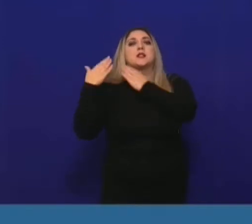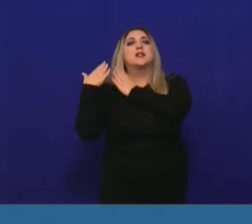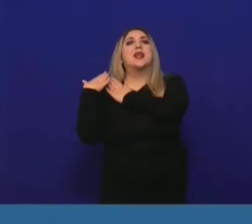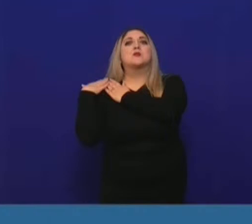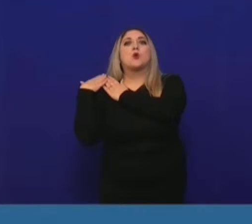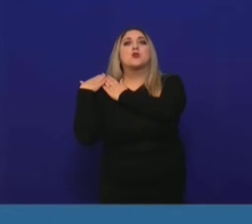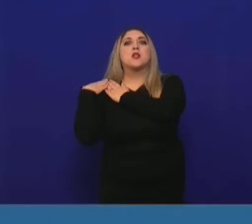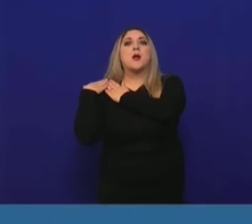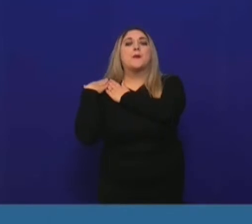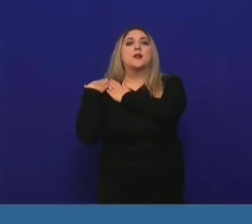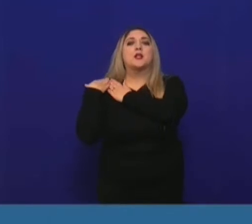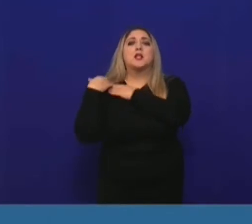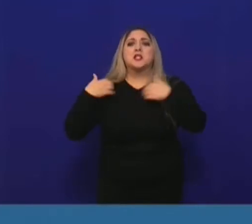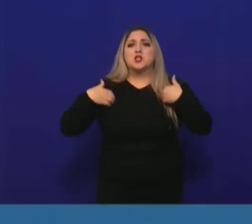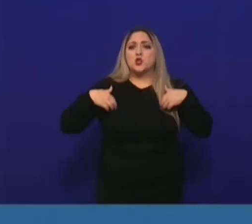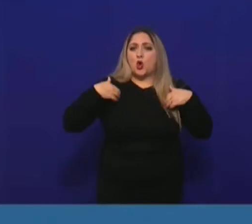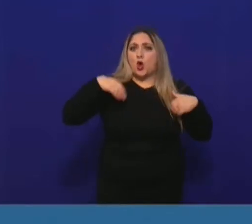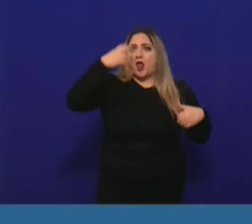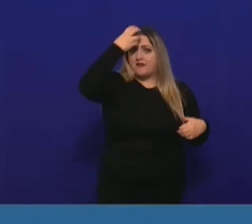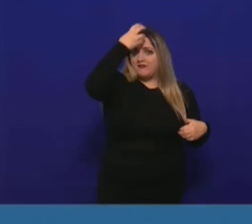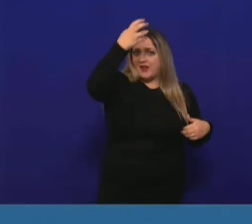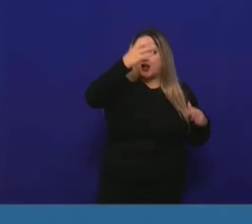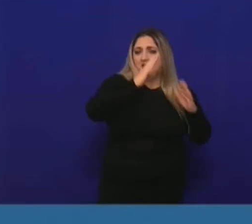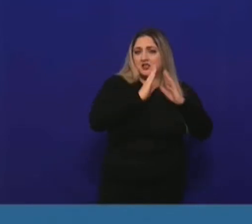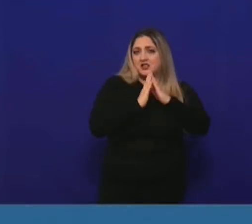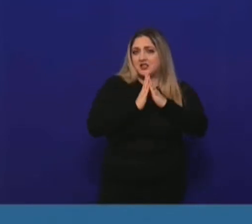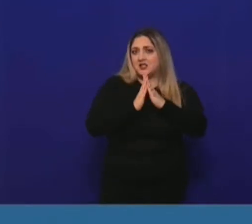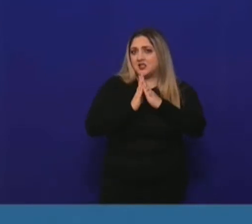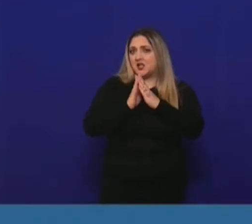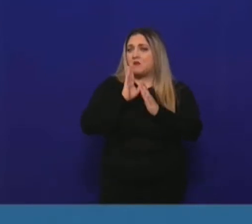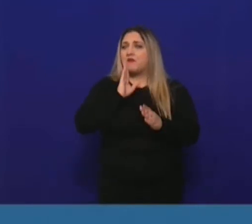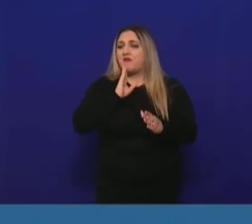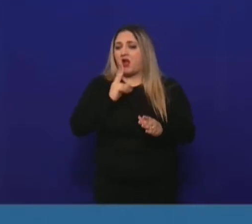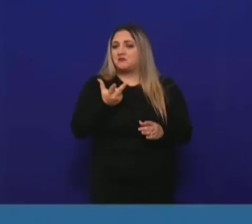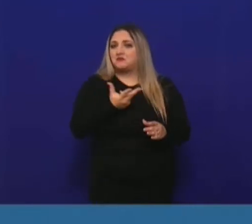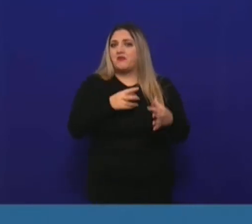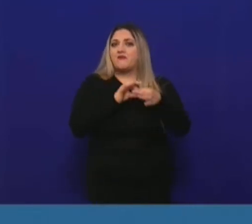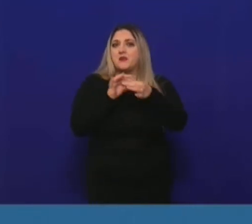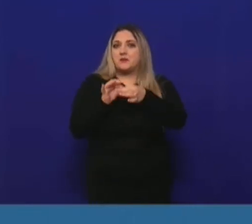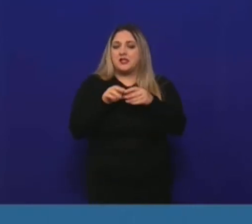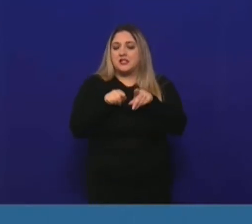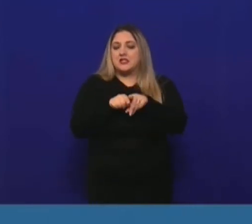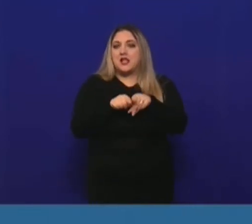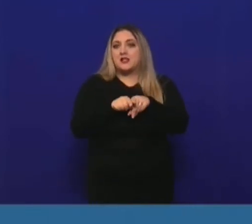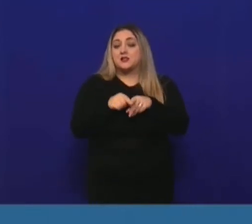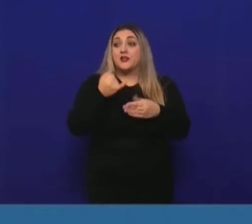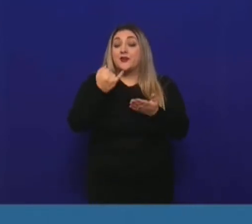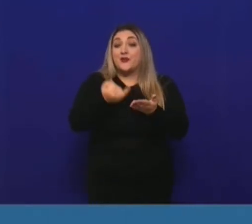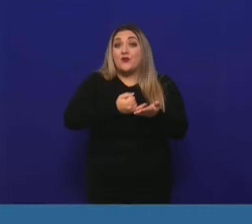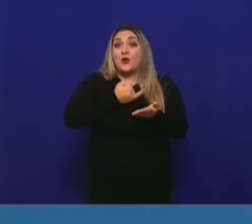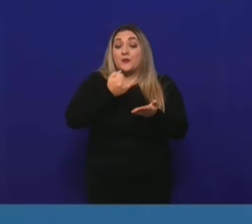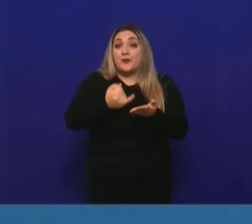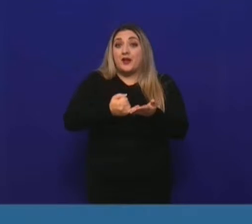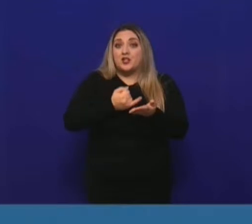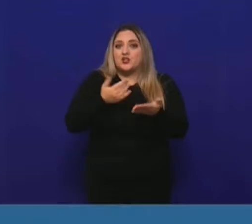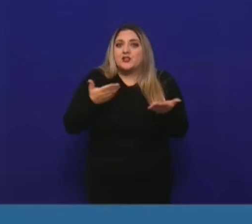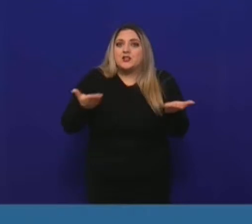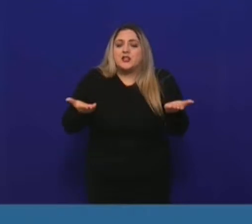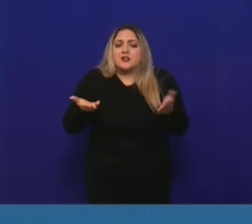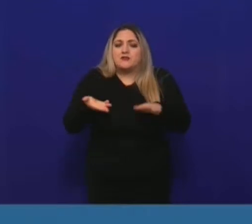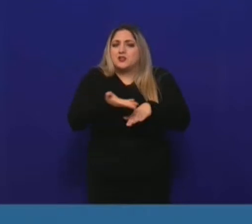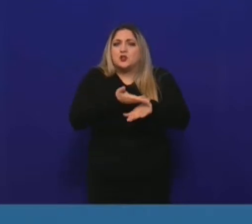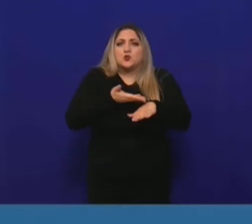mill-skejjel tal-gvern, tal-Knisja u anke dawk li huma tal-privat biex aħna ninformawhom x'inhija